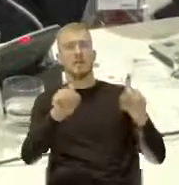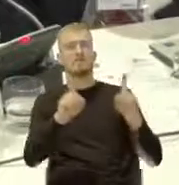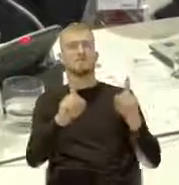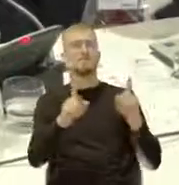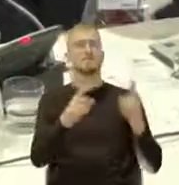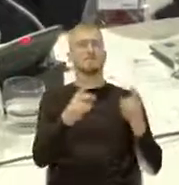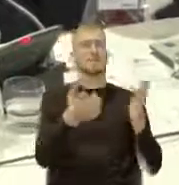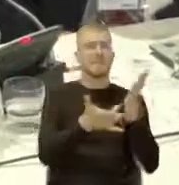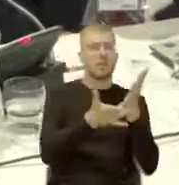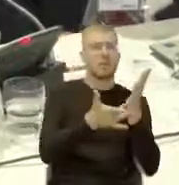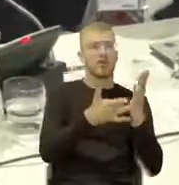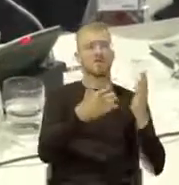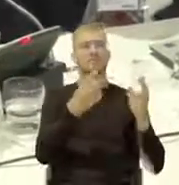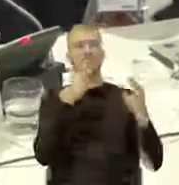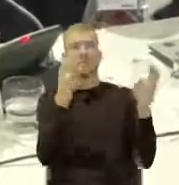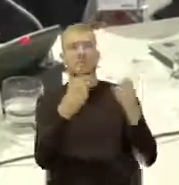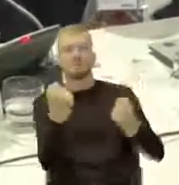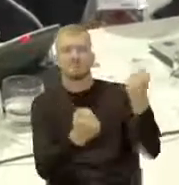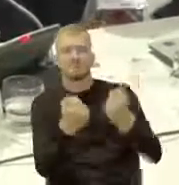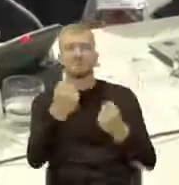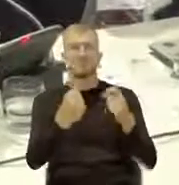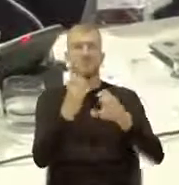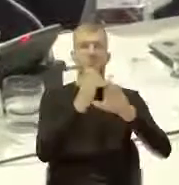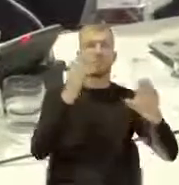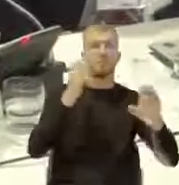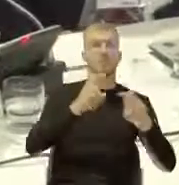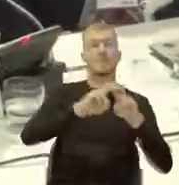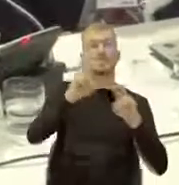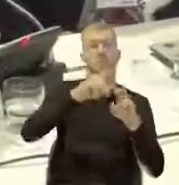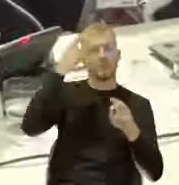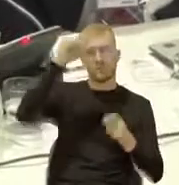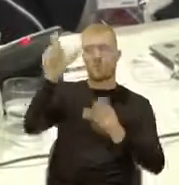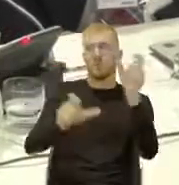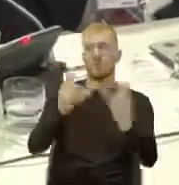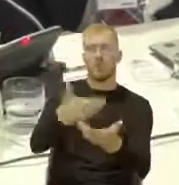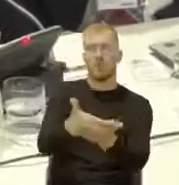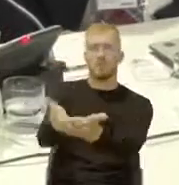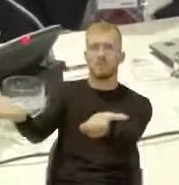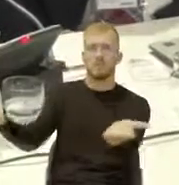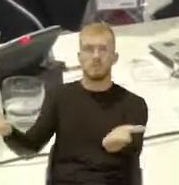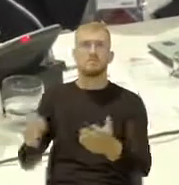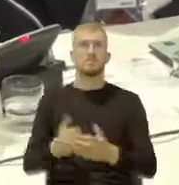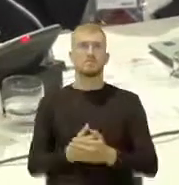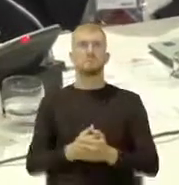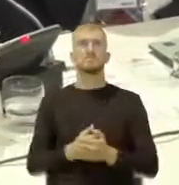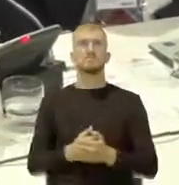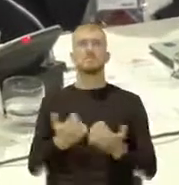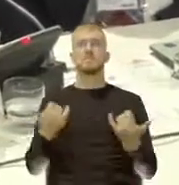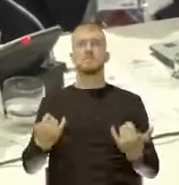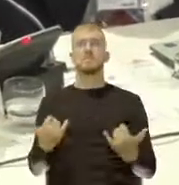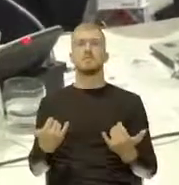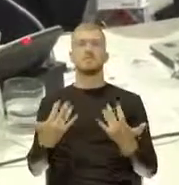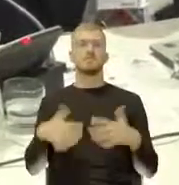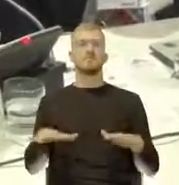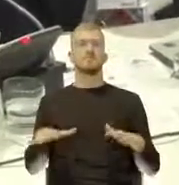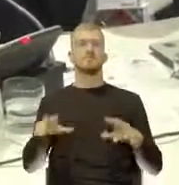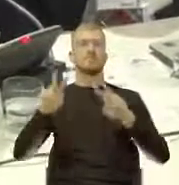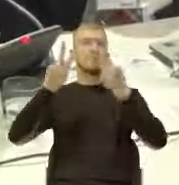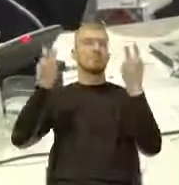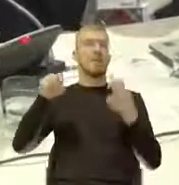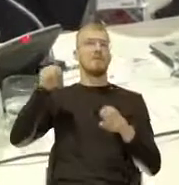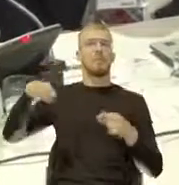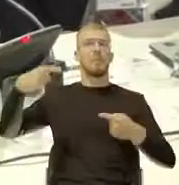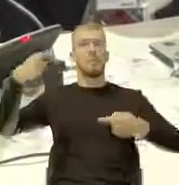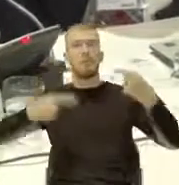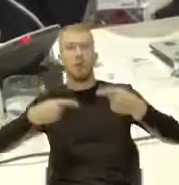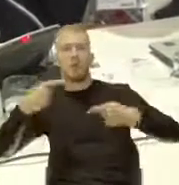So I heard today talking about policies, but from my point of view, the Assembly should also